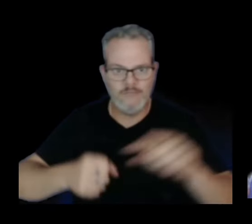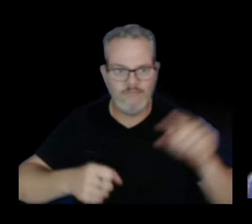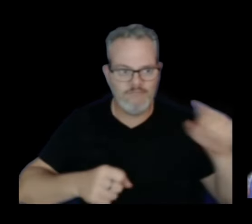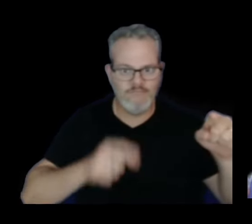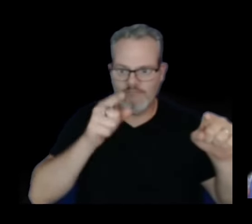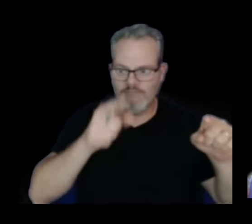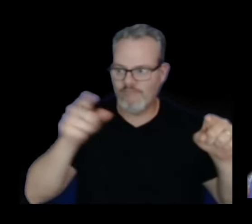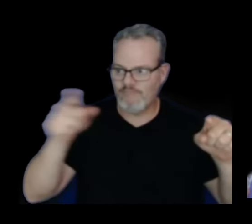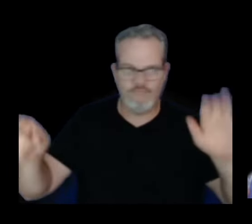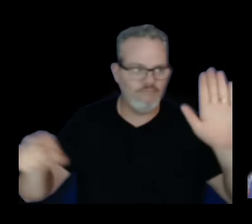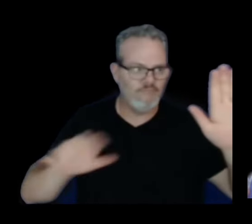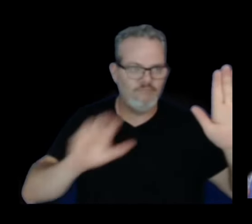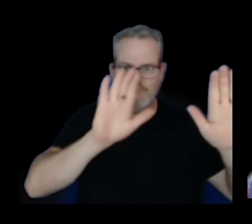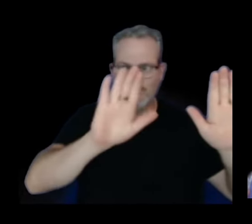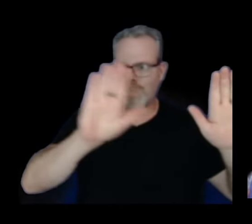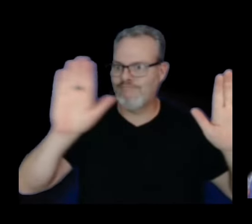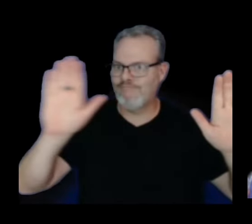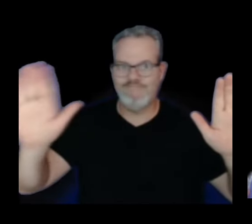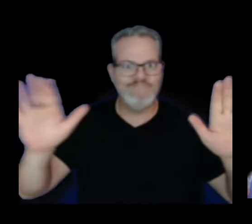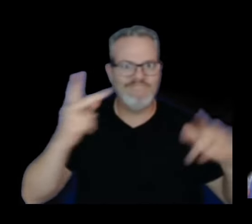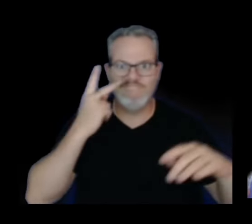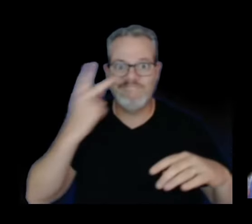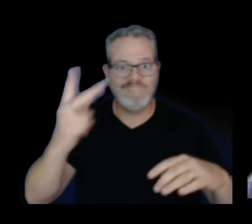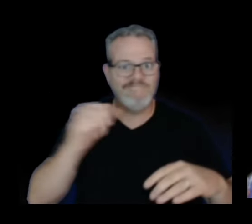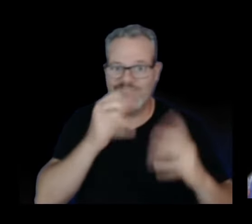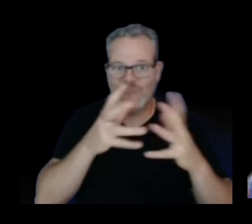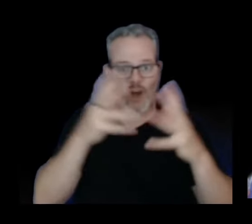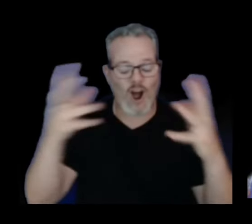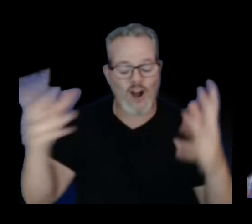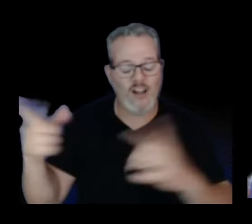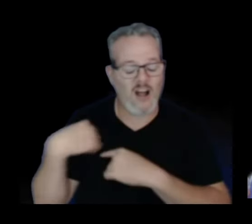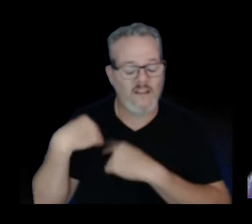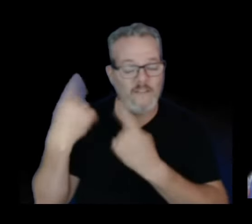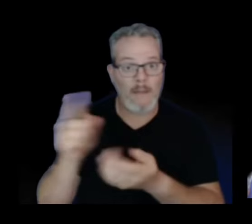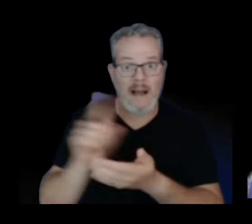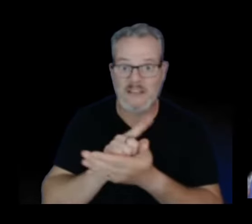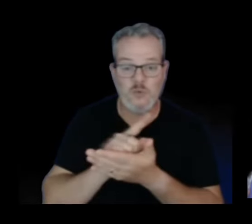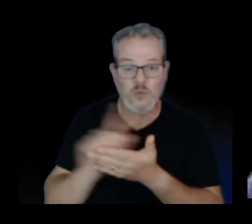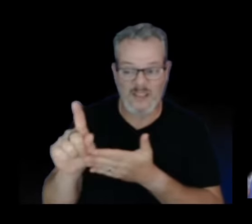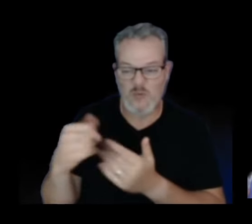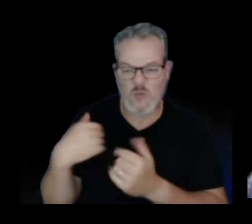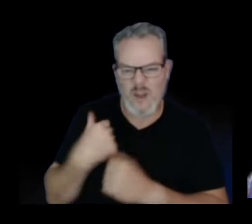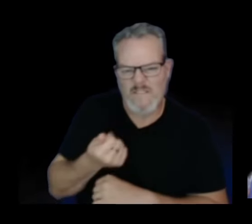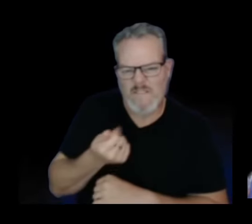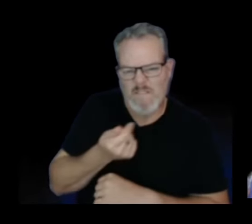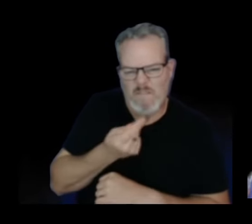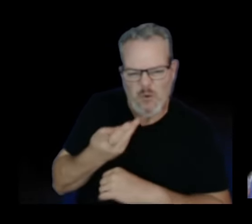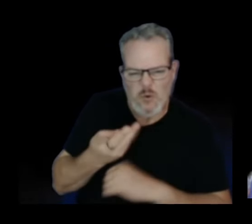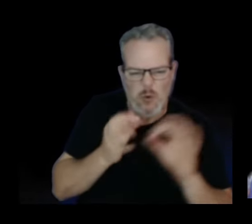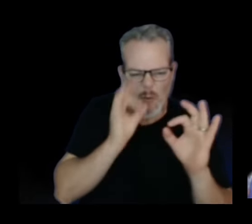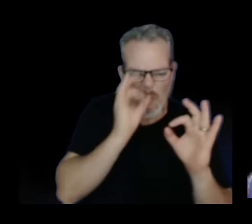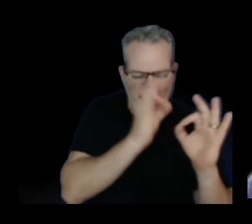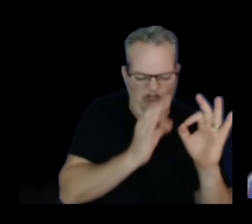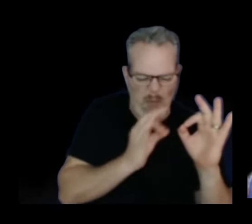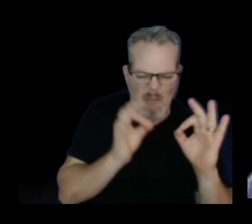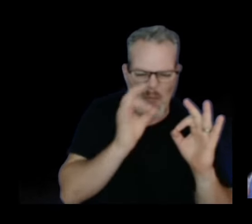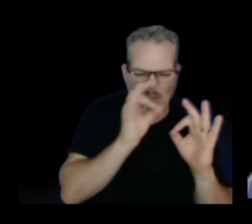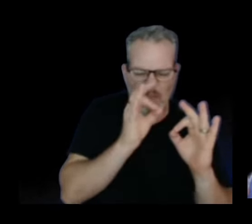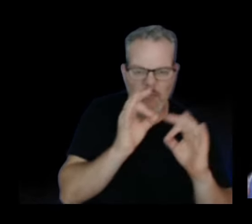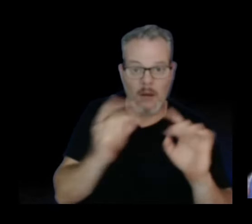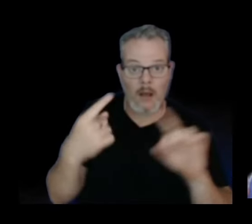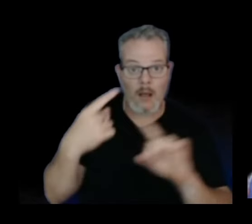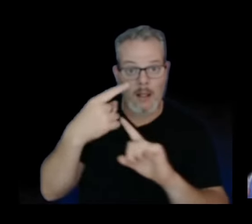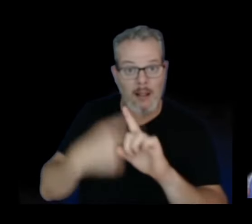really not a whole lot over the last week, only 15 little dots on there, only 47 over the last month, and really